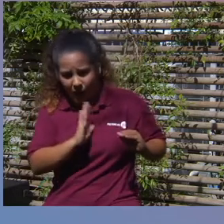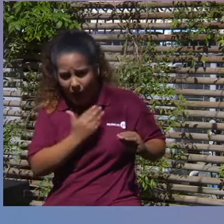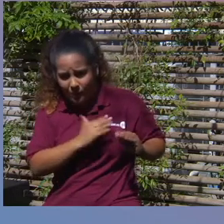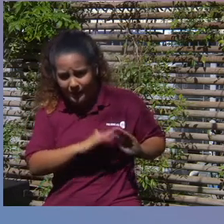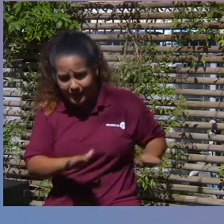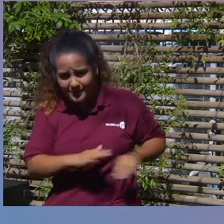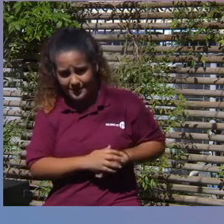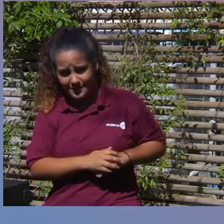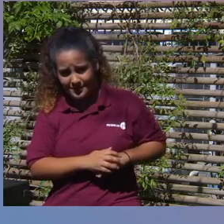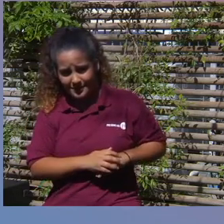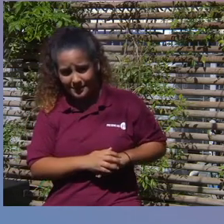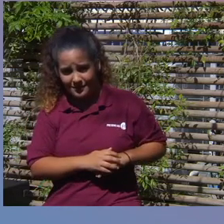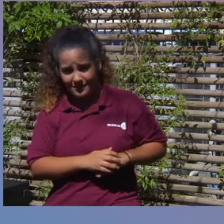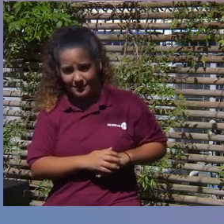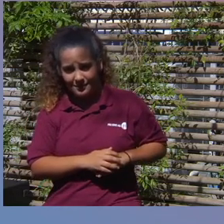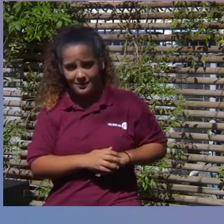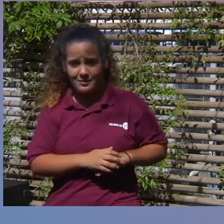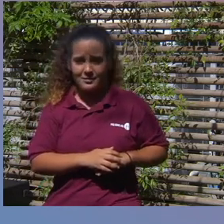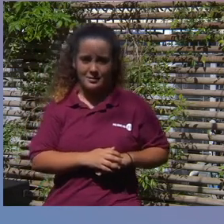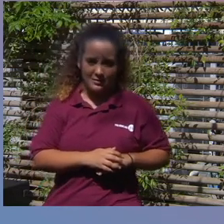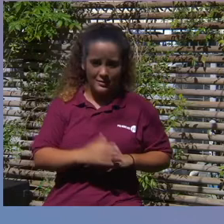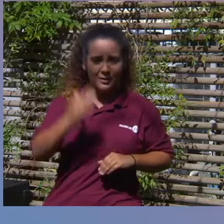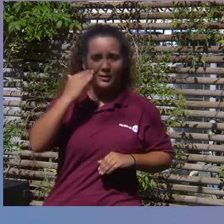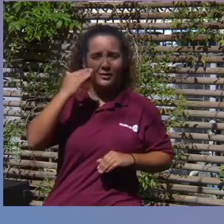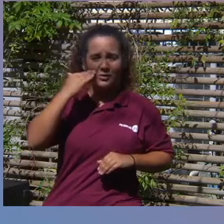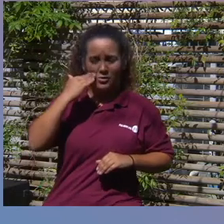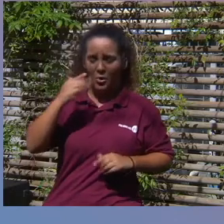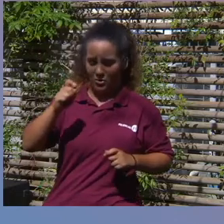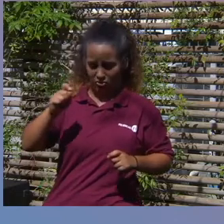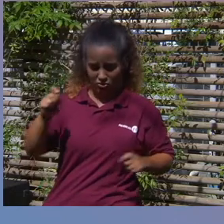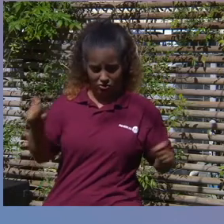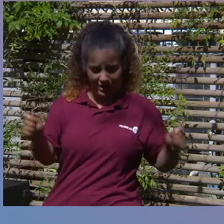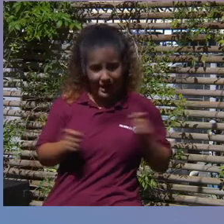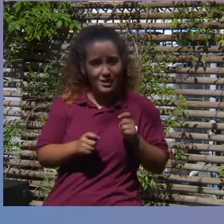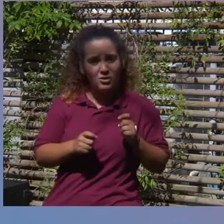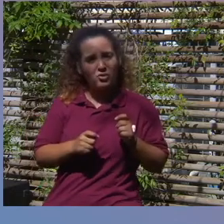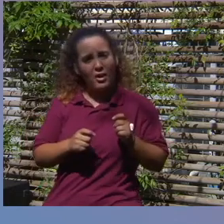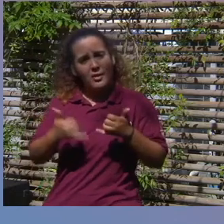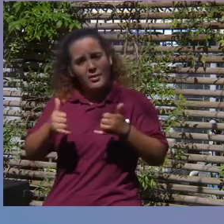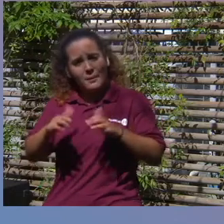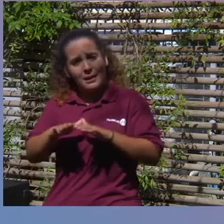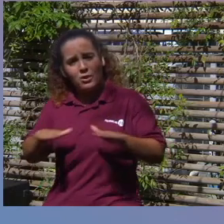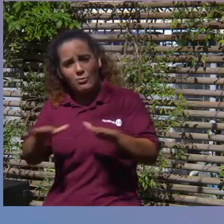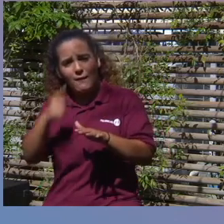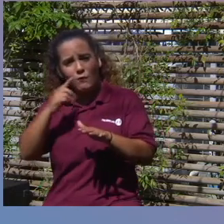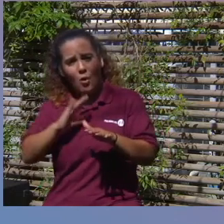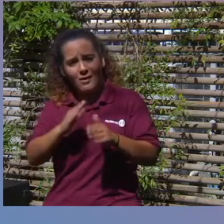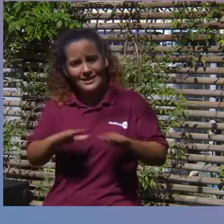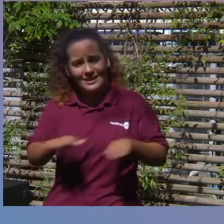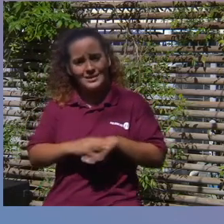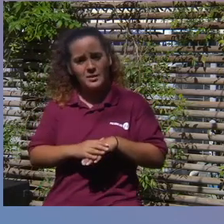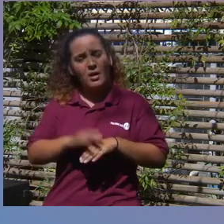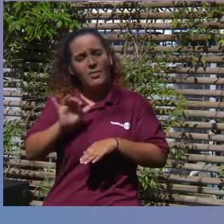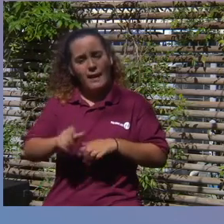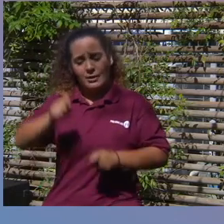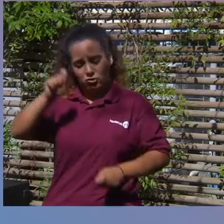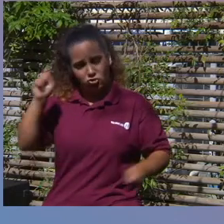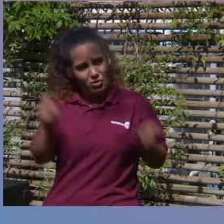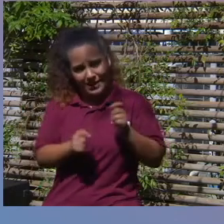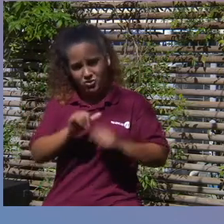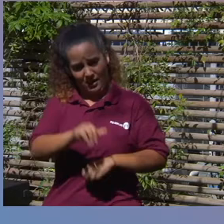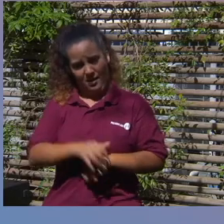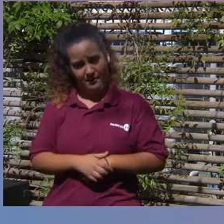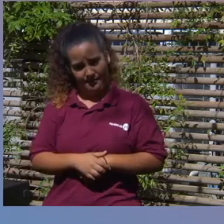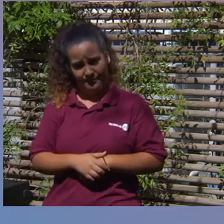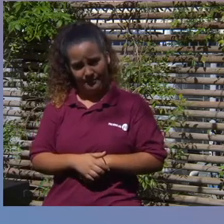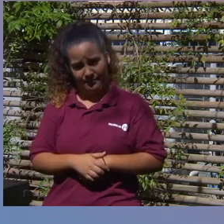the onset of AIDS changed the playground for our kids. Mm. It changed it. Mm.